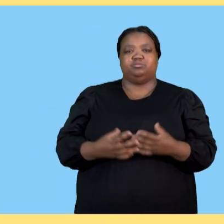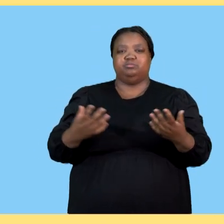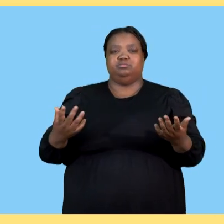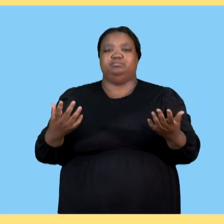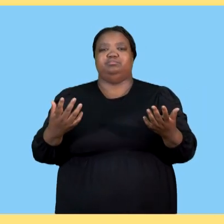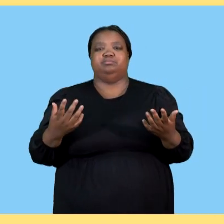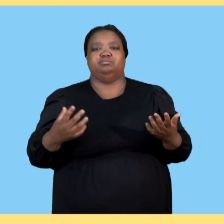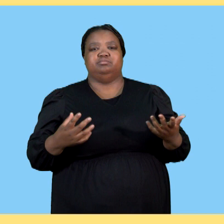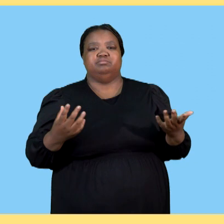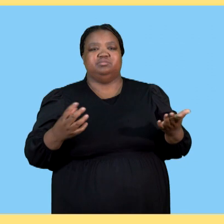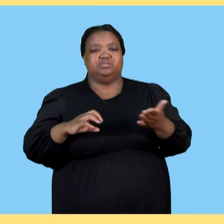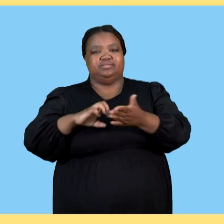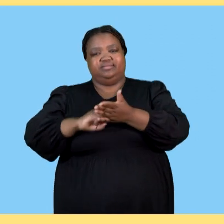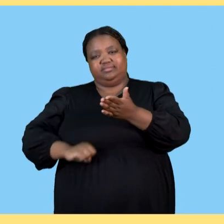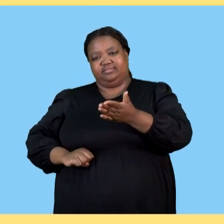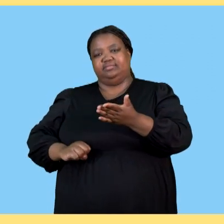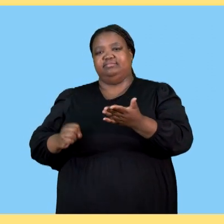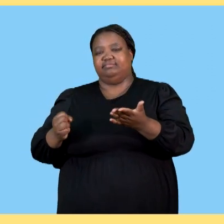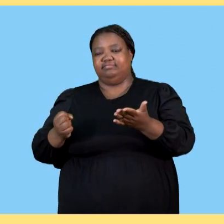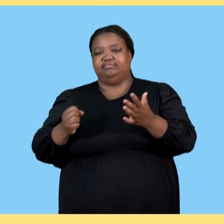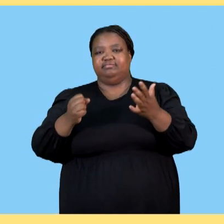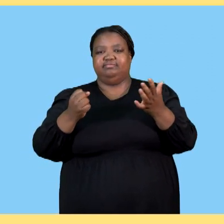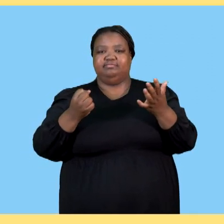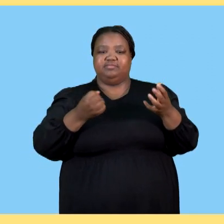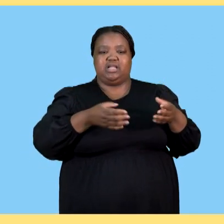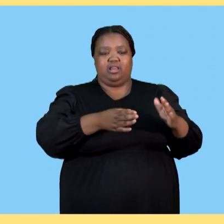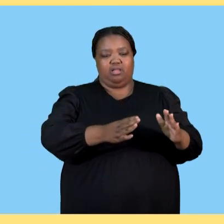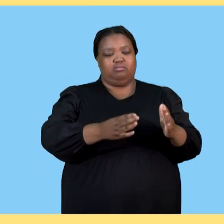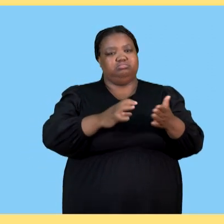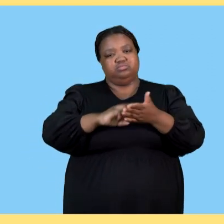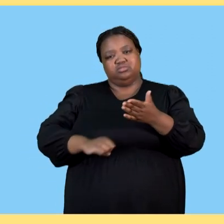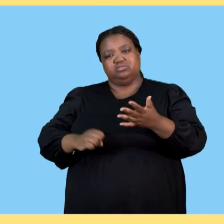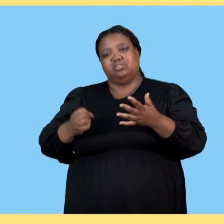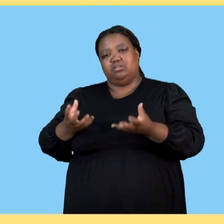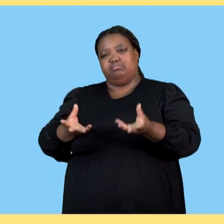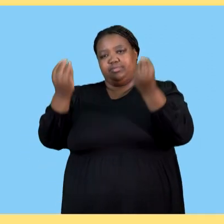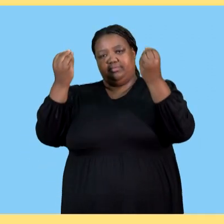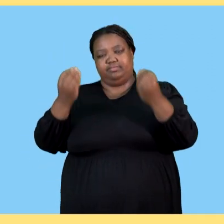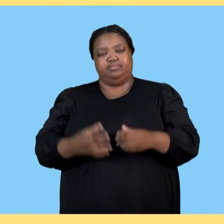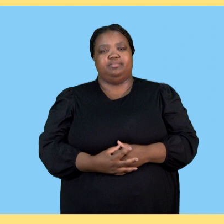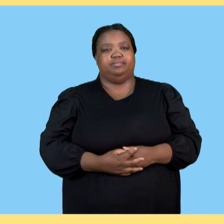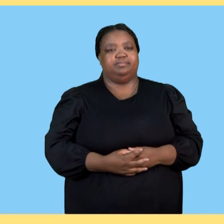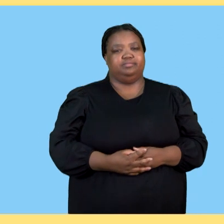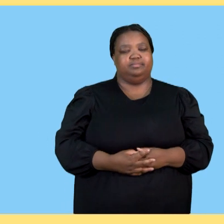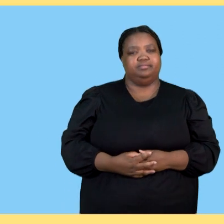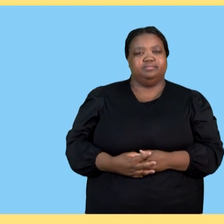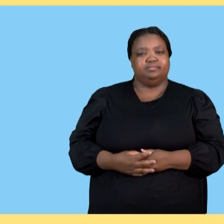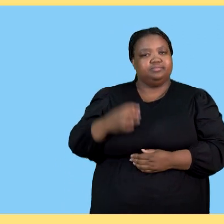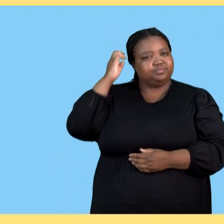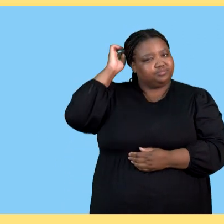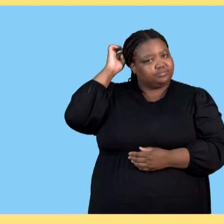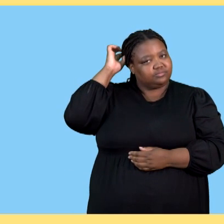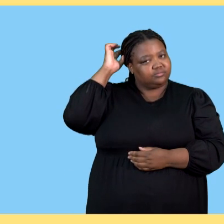Number four, discount allowed. And the last one I'll give you is discount received.